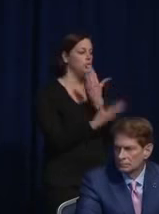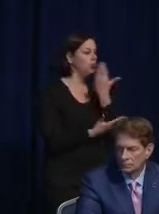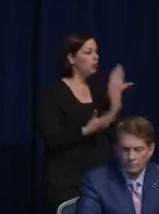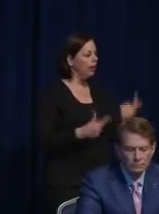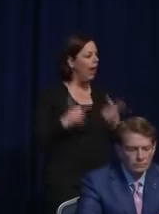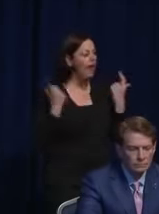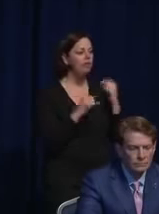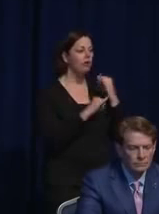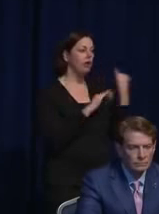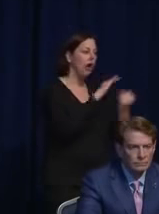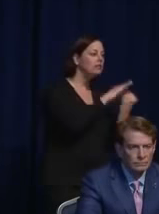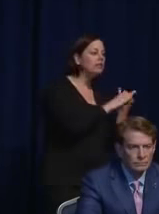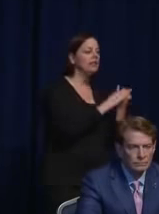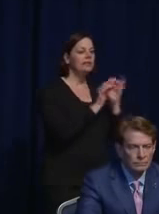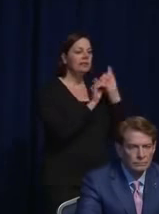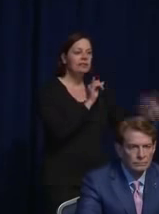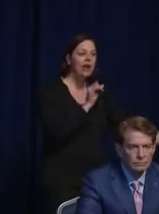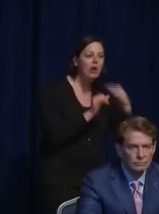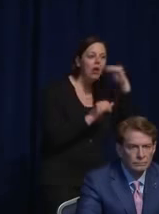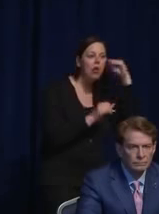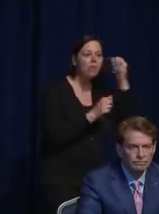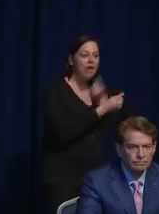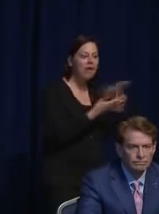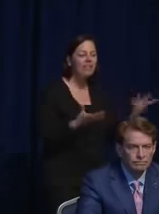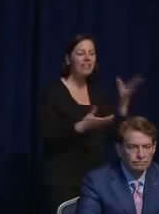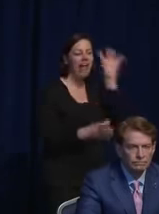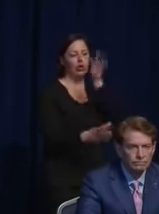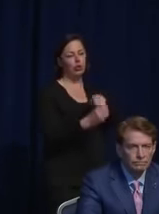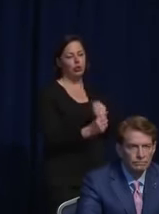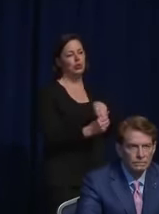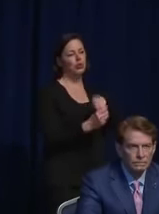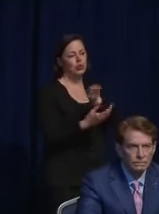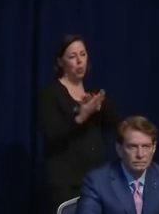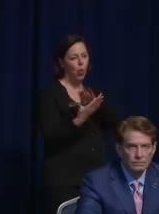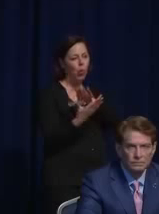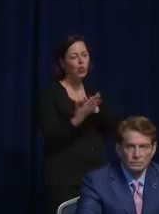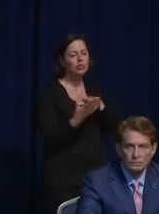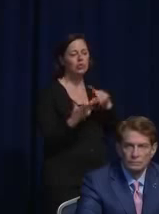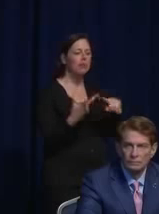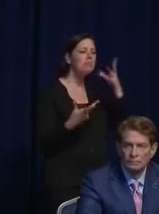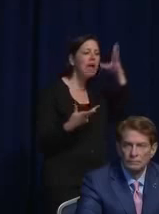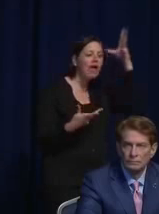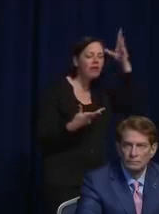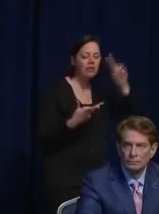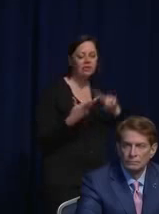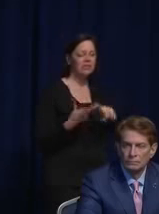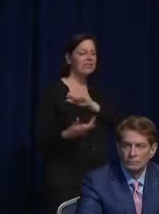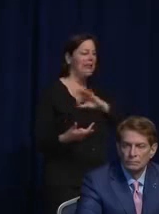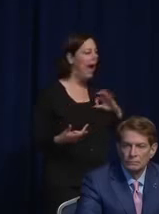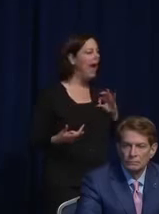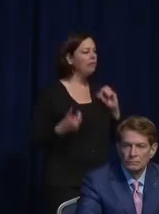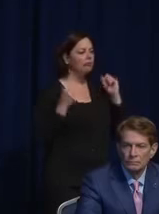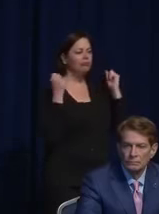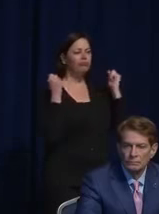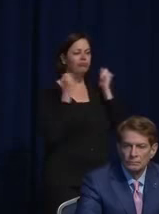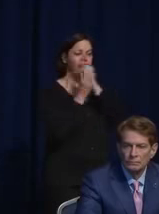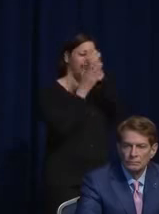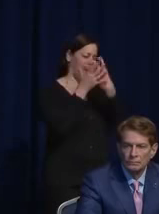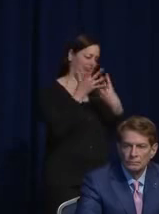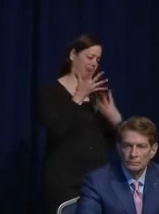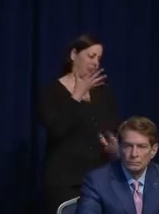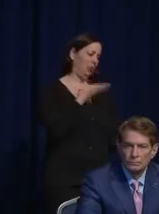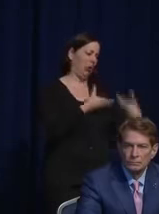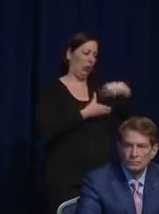parents, kids, administrative staff, educational support professionals. It's part of the reason I had the call yesterday with leaders